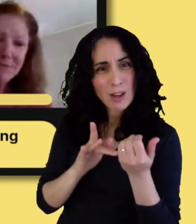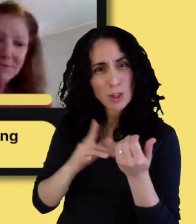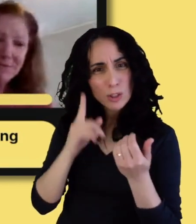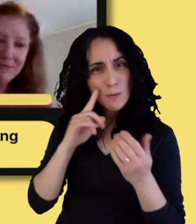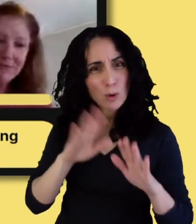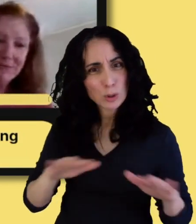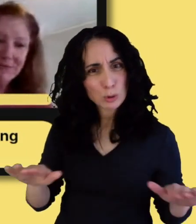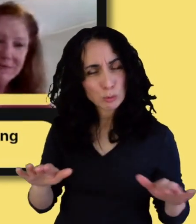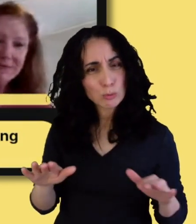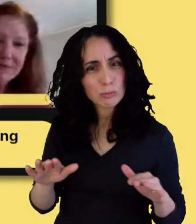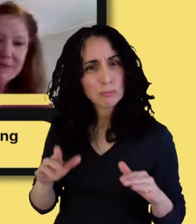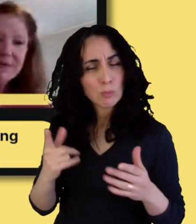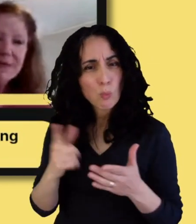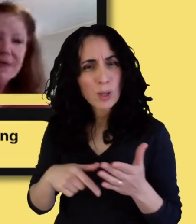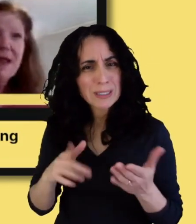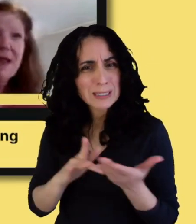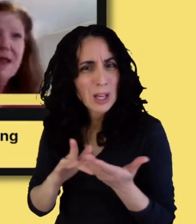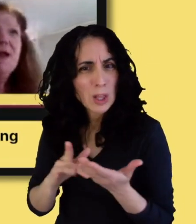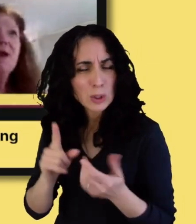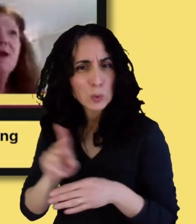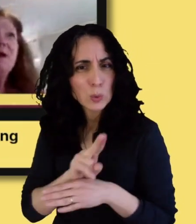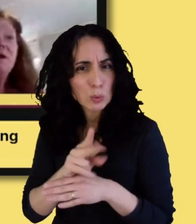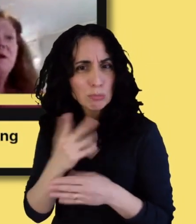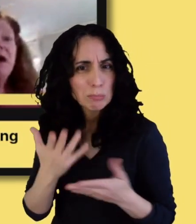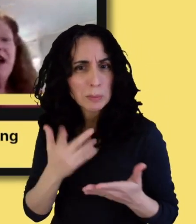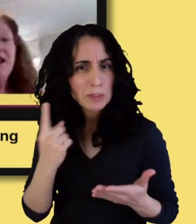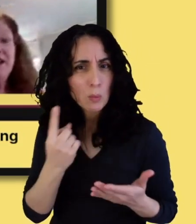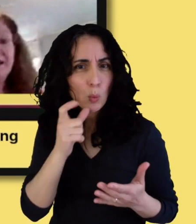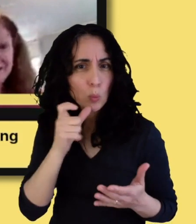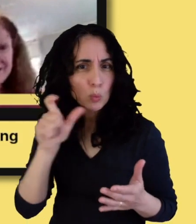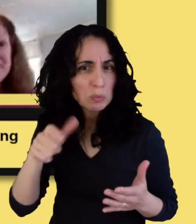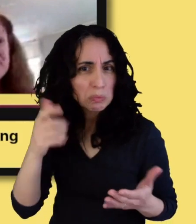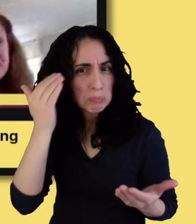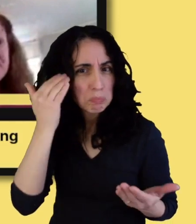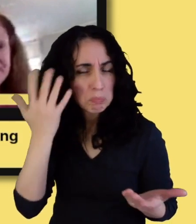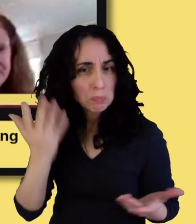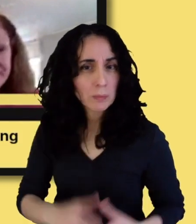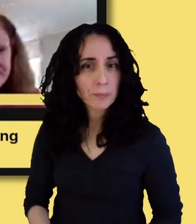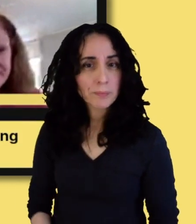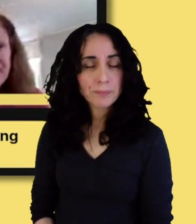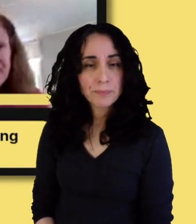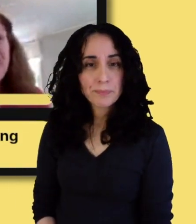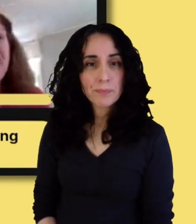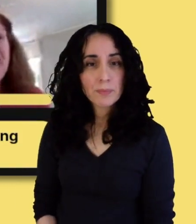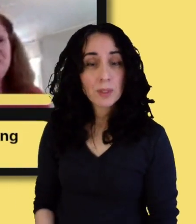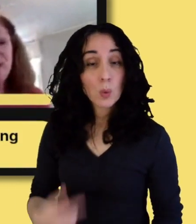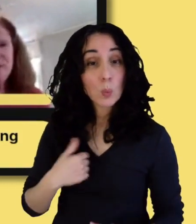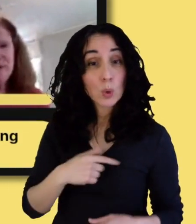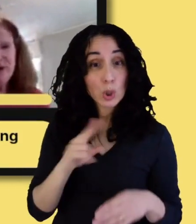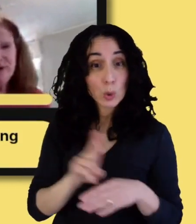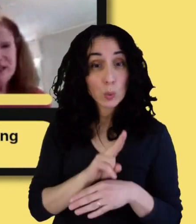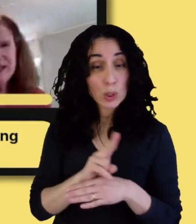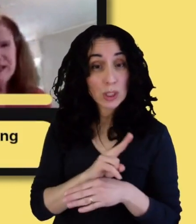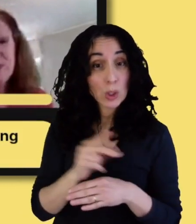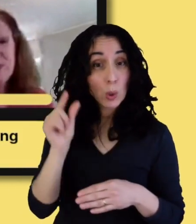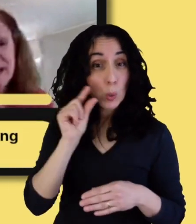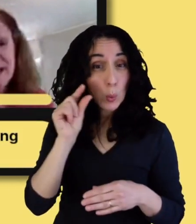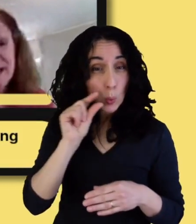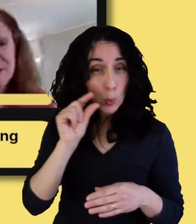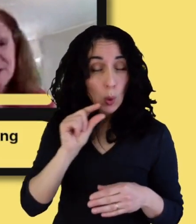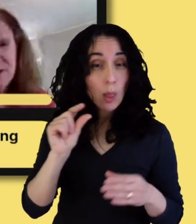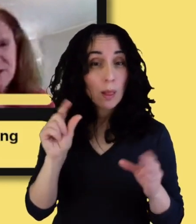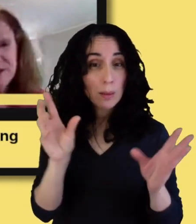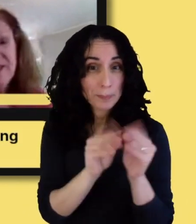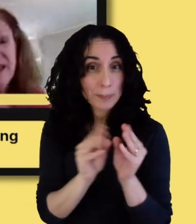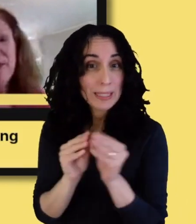technology do you use specifically for that? For anyone who might be Well, looking for a platform. I'll tell you what we've been using is Google